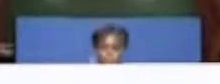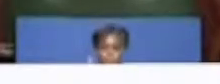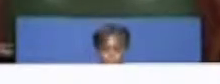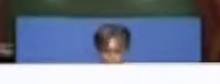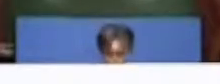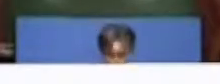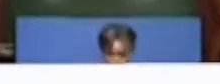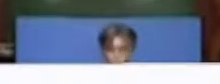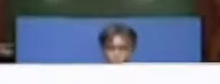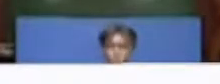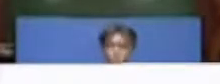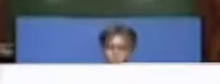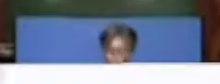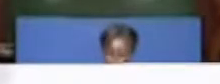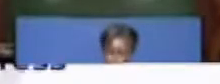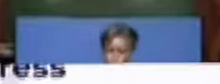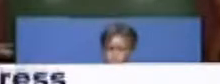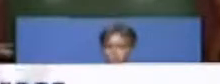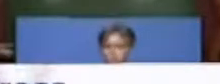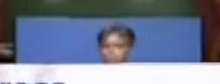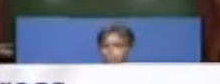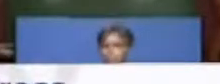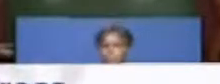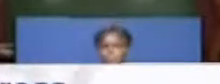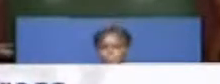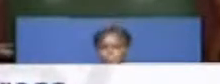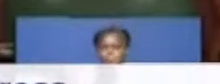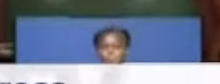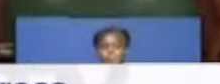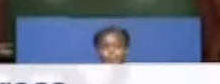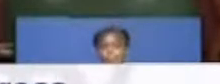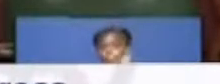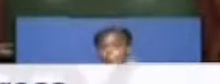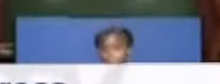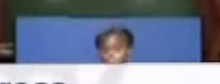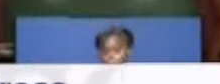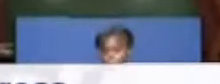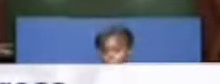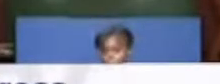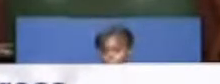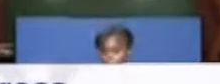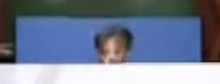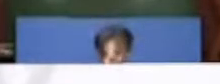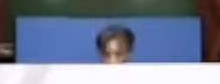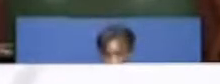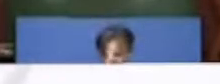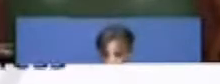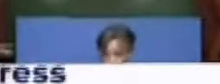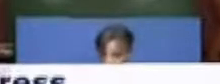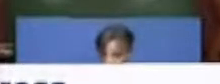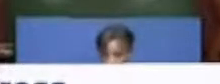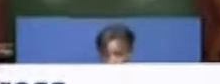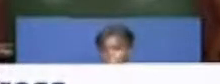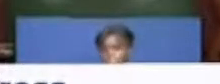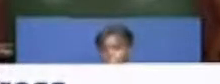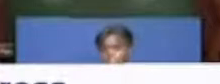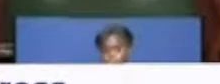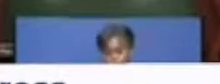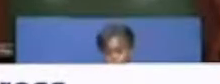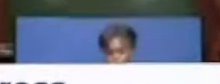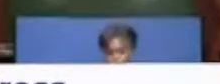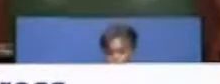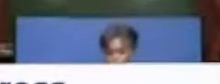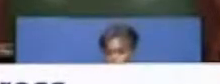be in good form. To give an example, the police to population ratio today is